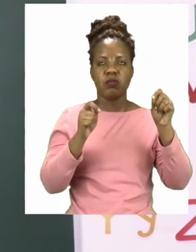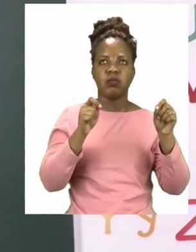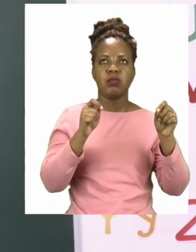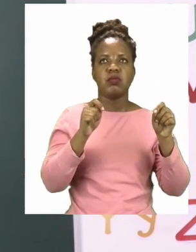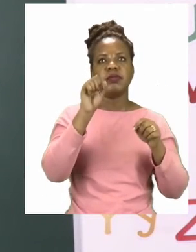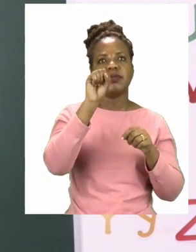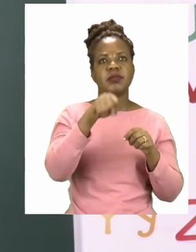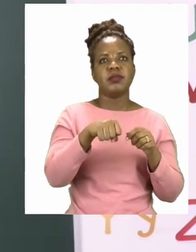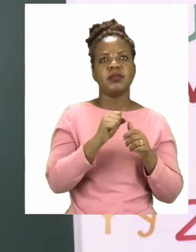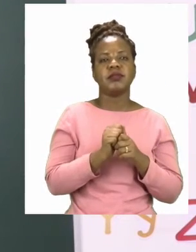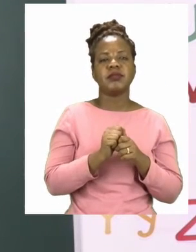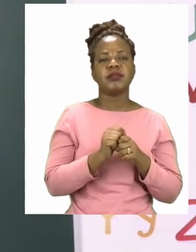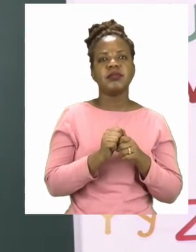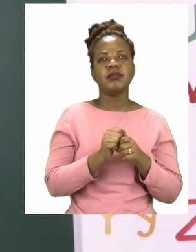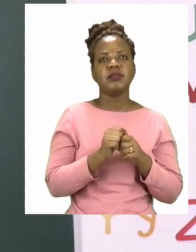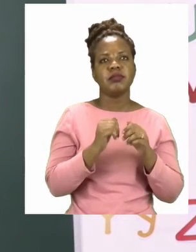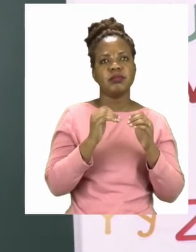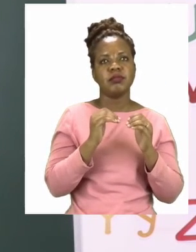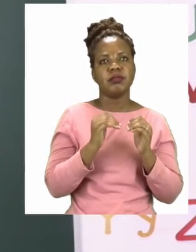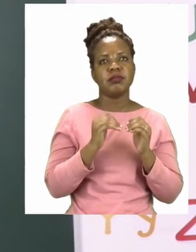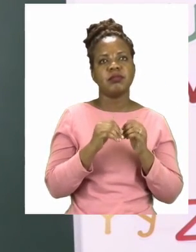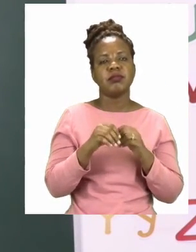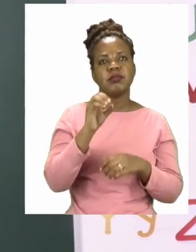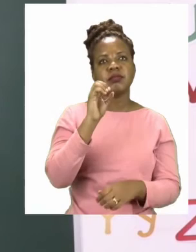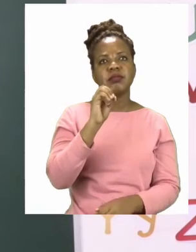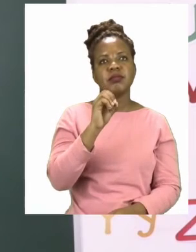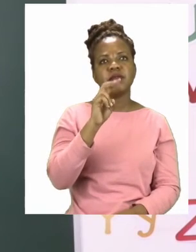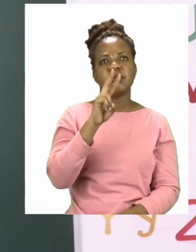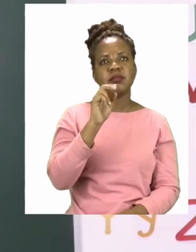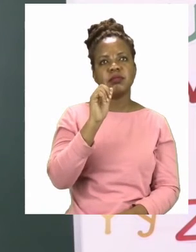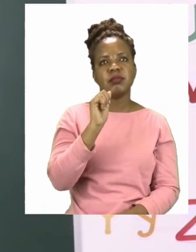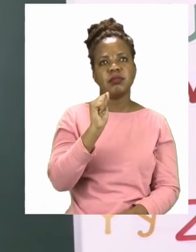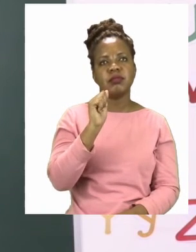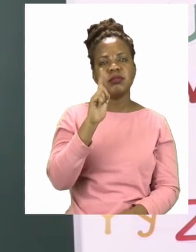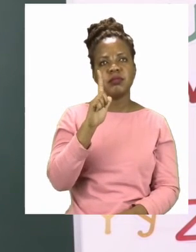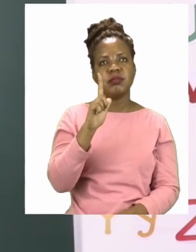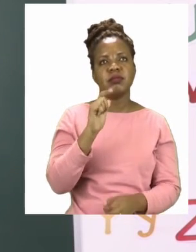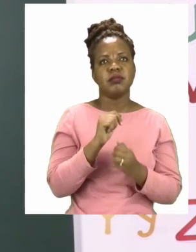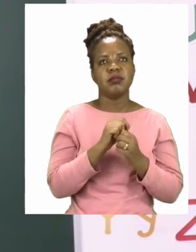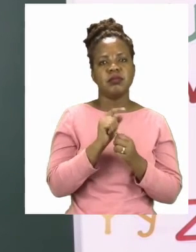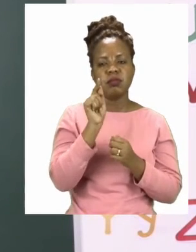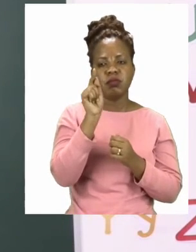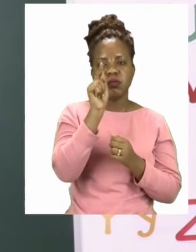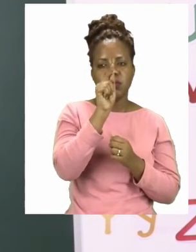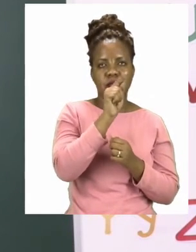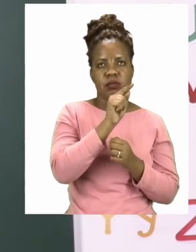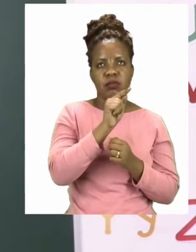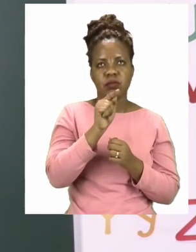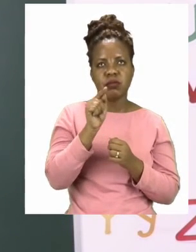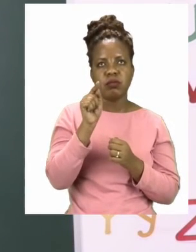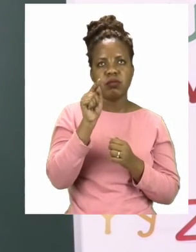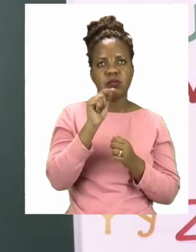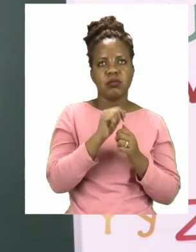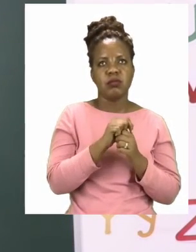The next one that we have is an oval. Now an oval is a shape that has